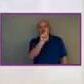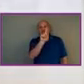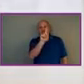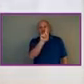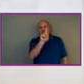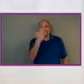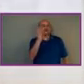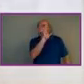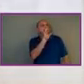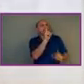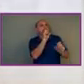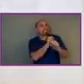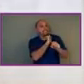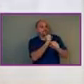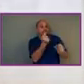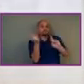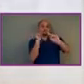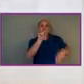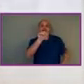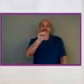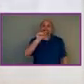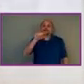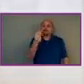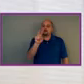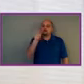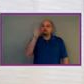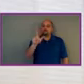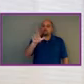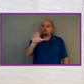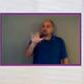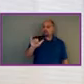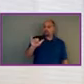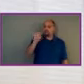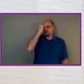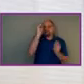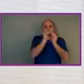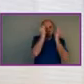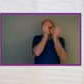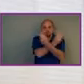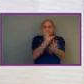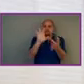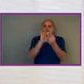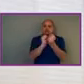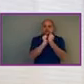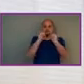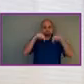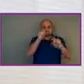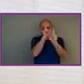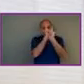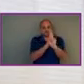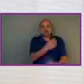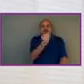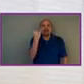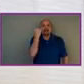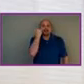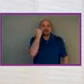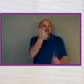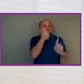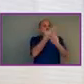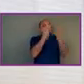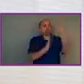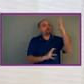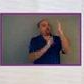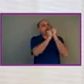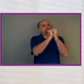And be sure to visit nasa.gov/Lucy for more information about the mission. And if you want to stay up to date on